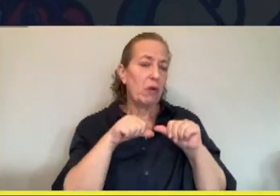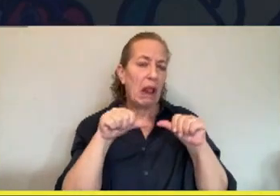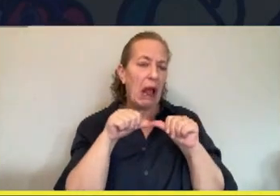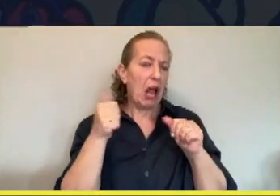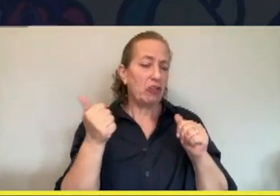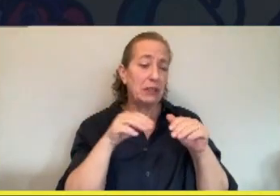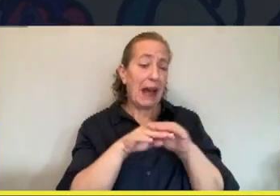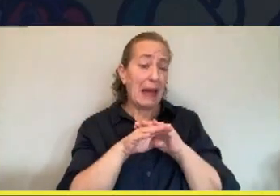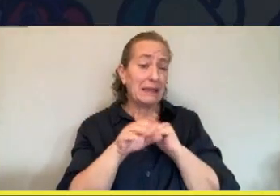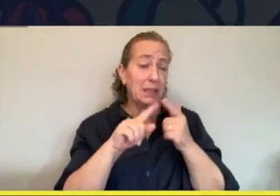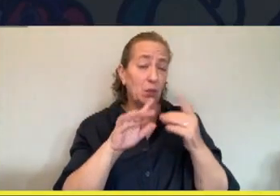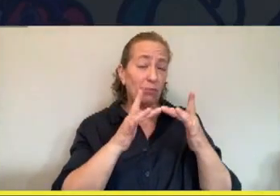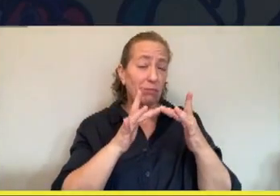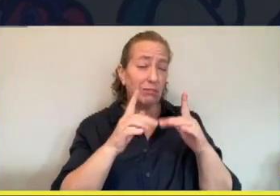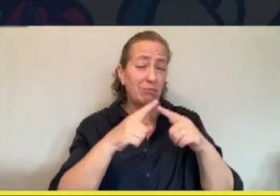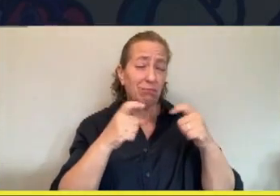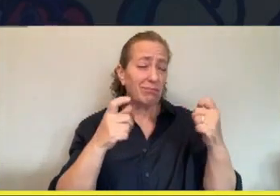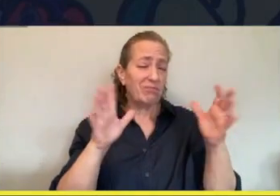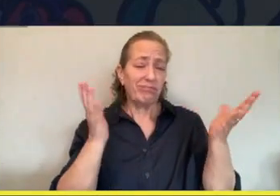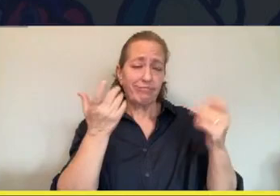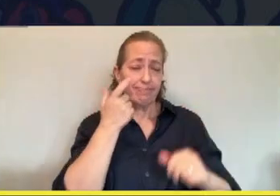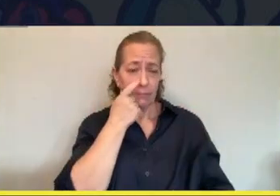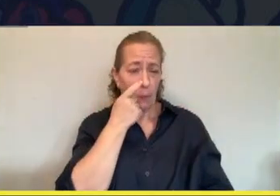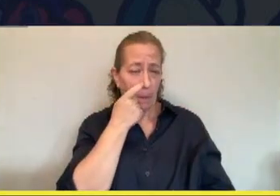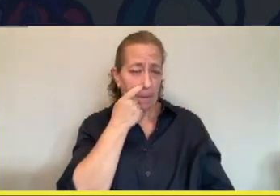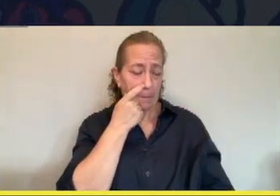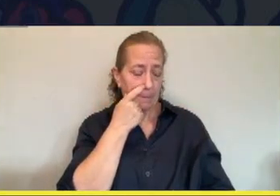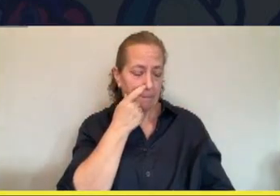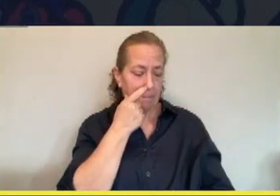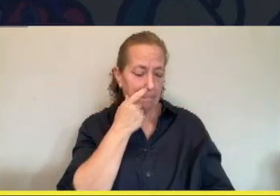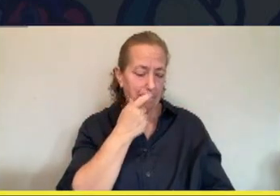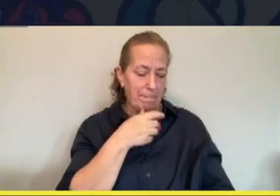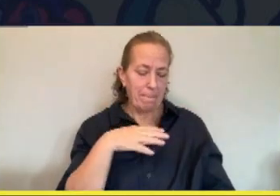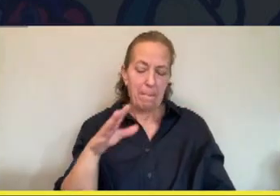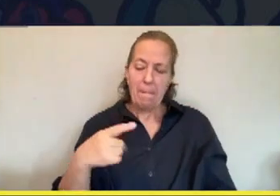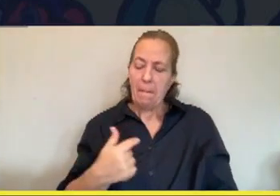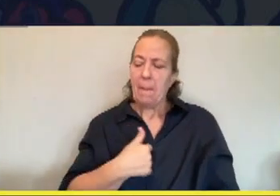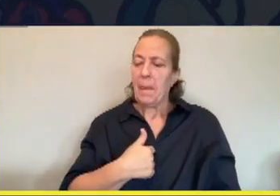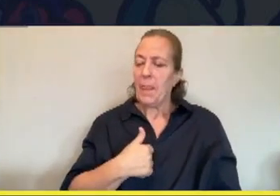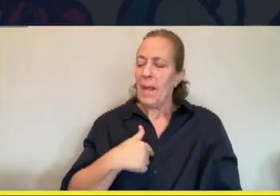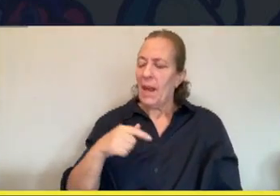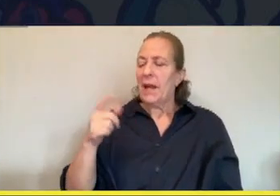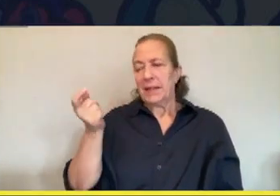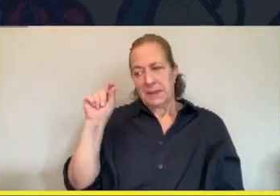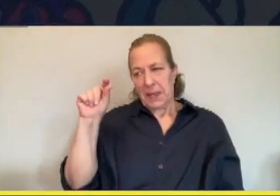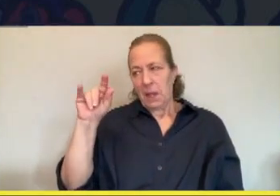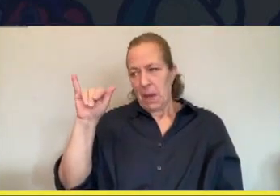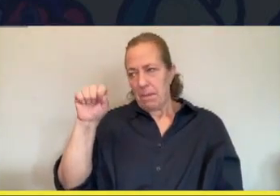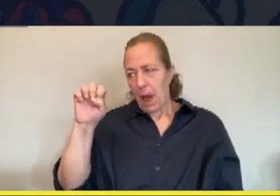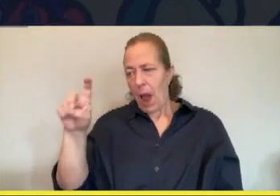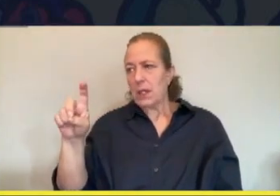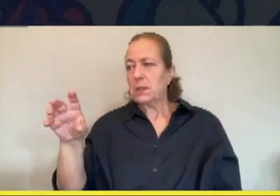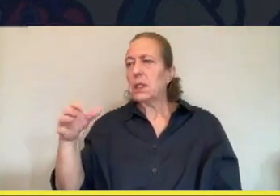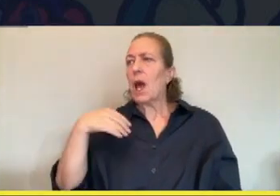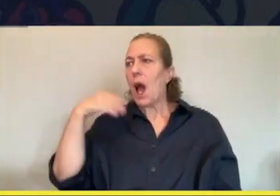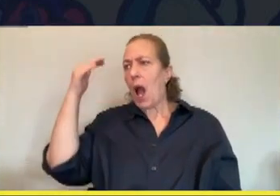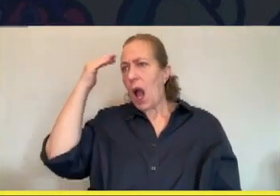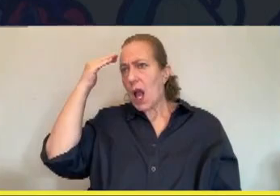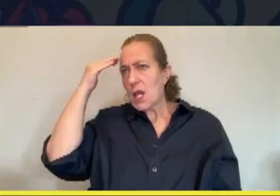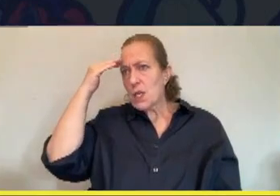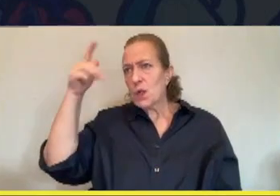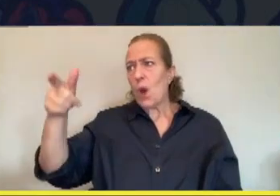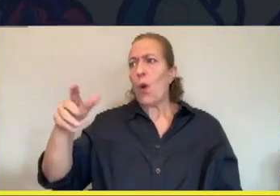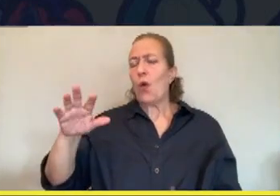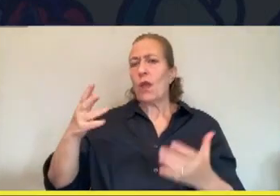Another question. In the presentation on bias towards disabled physicians, it was acknowledged that there may be attrition in the pathways for disabled people to